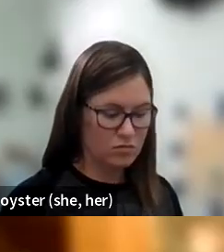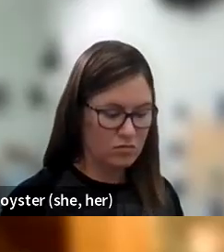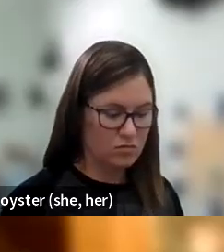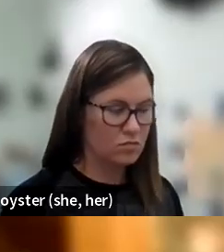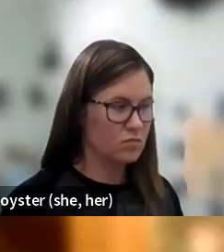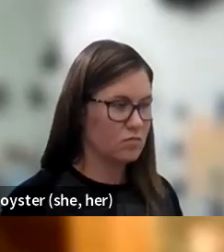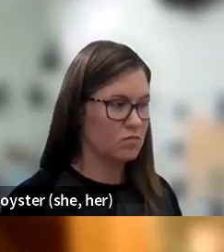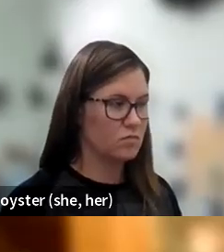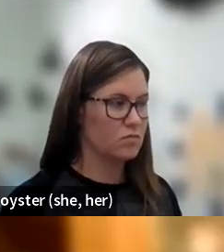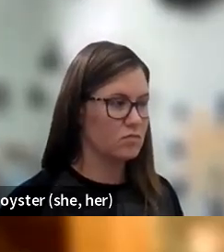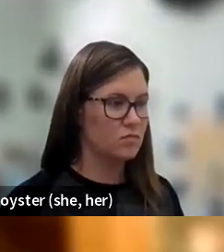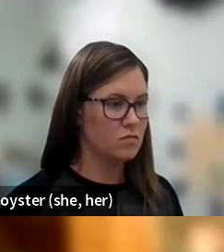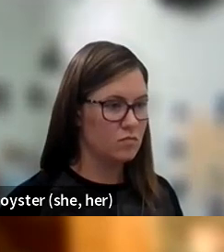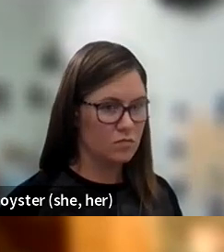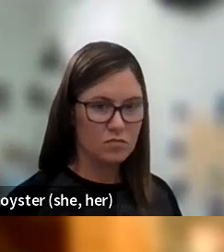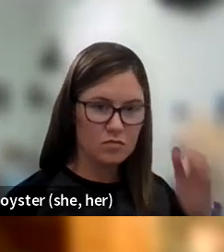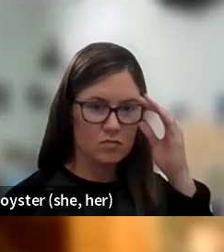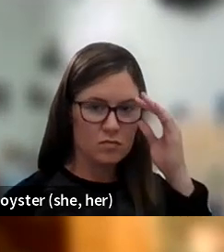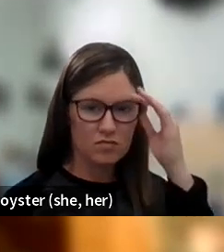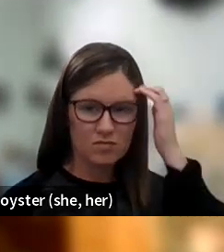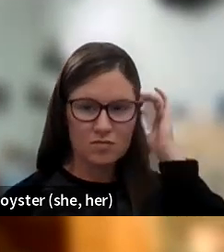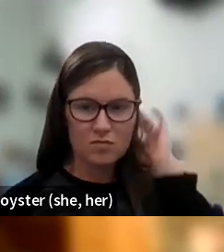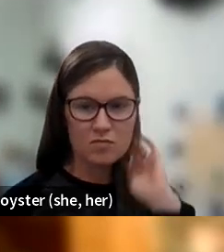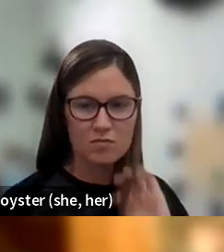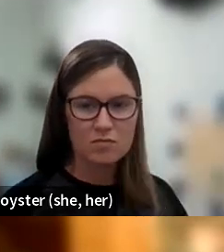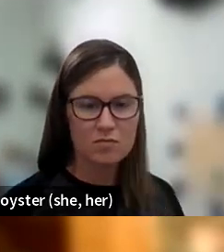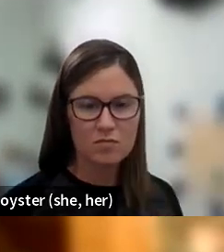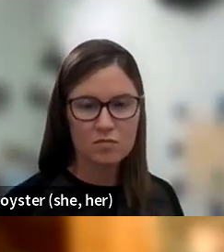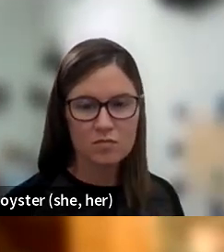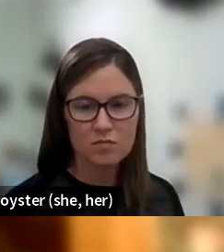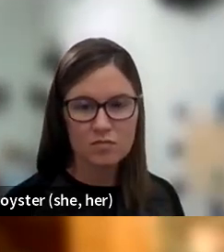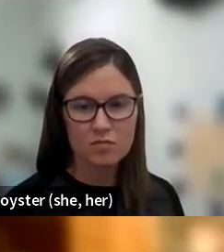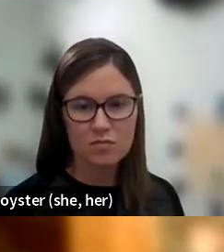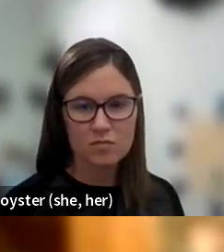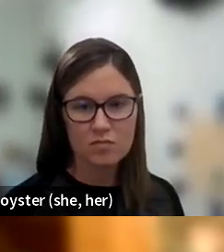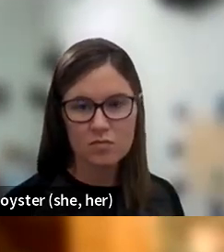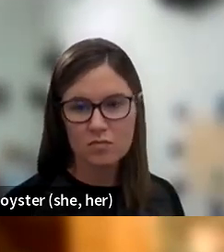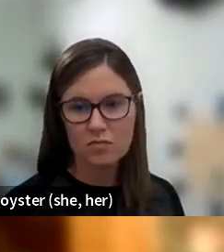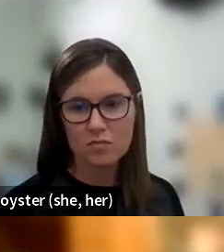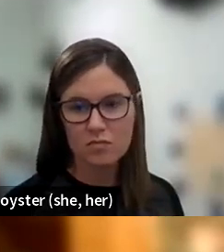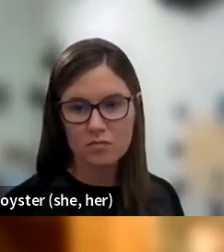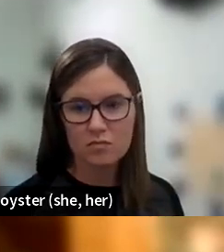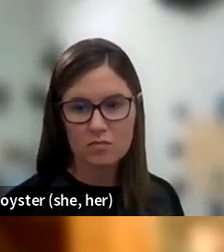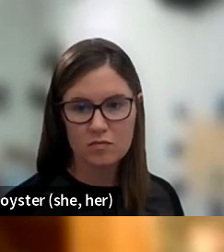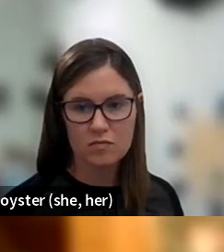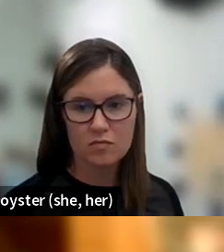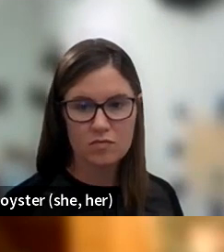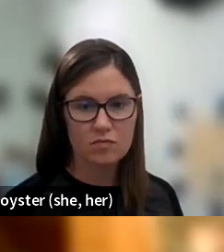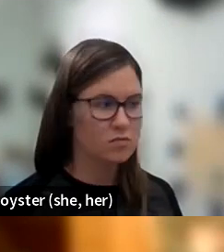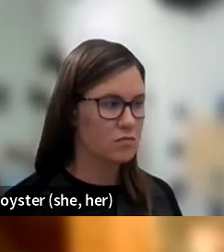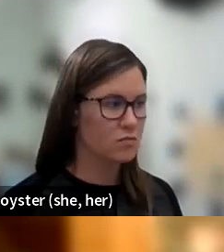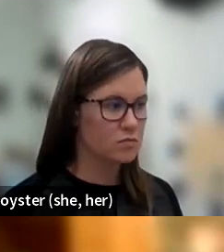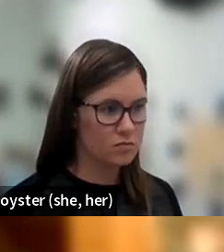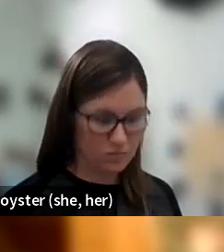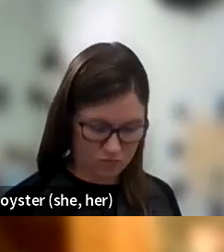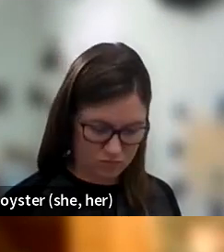education, because I think sometimes in a lot of circles, education can be watered down based